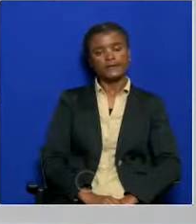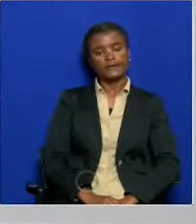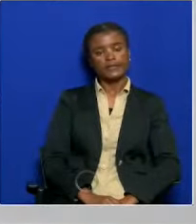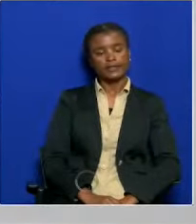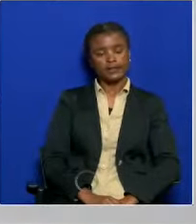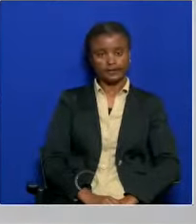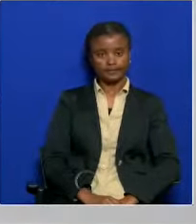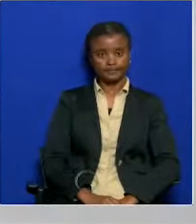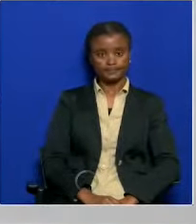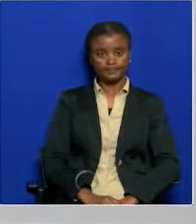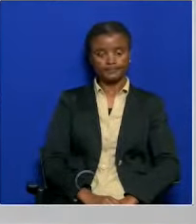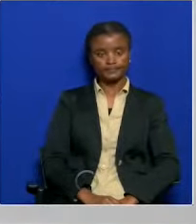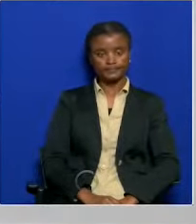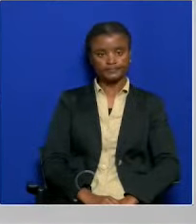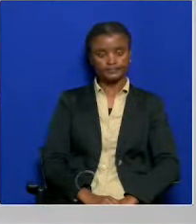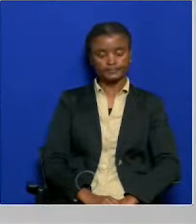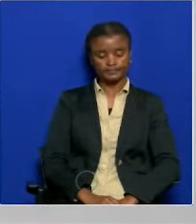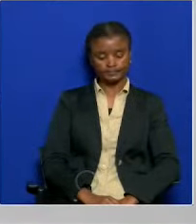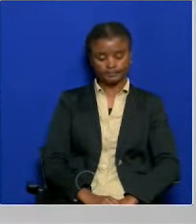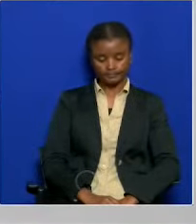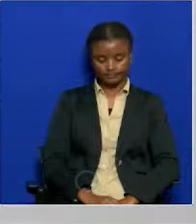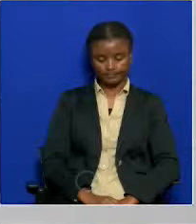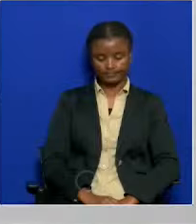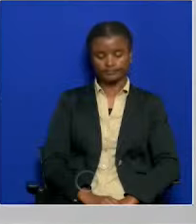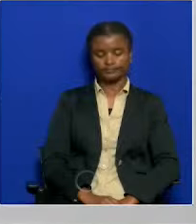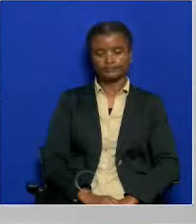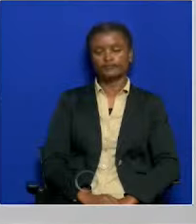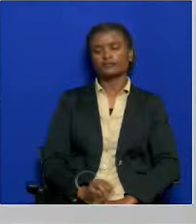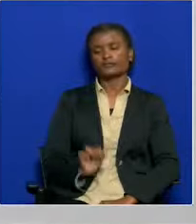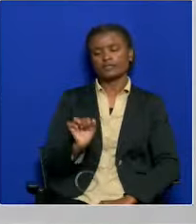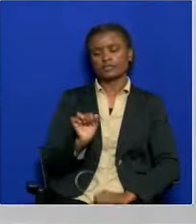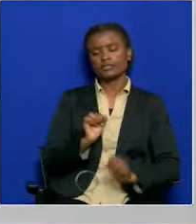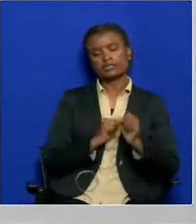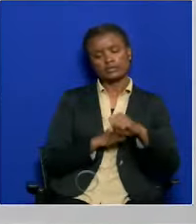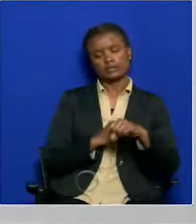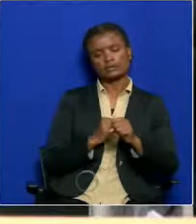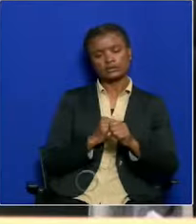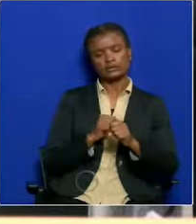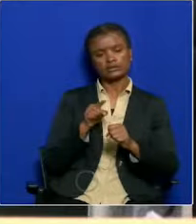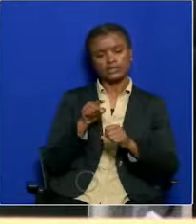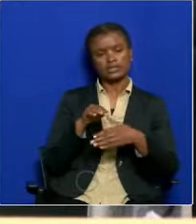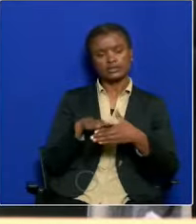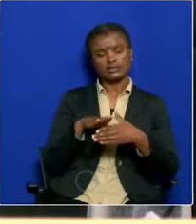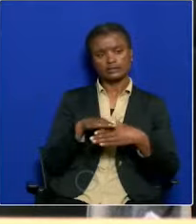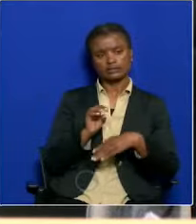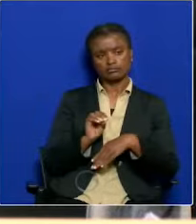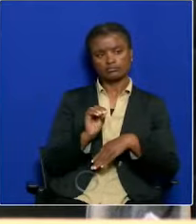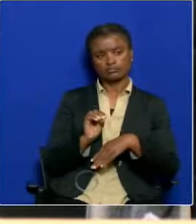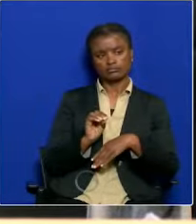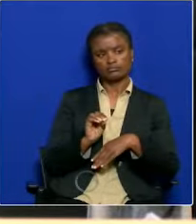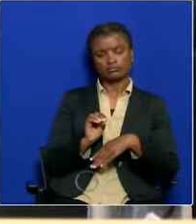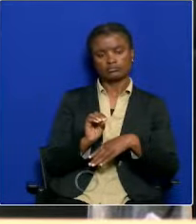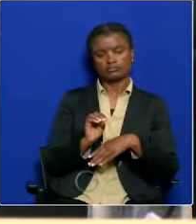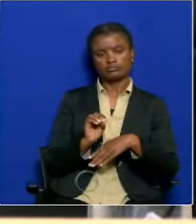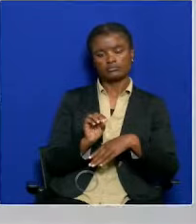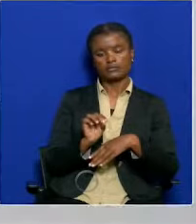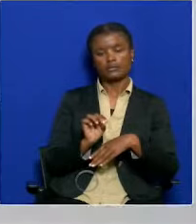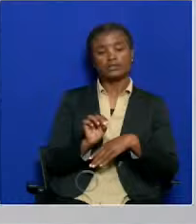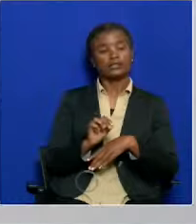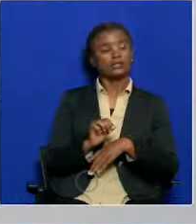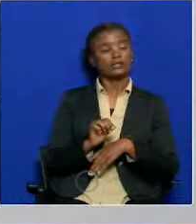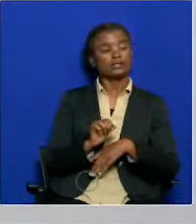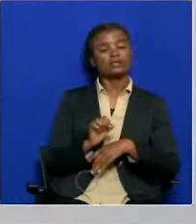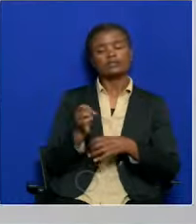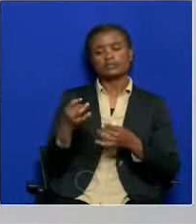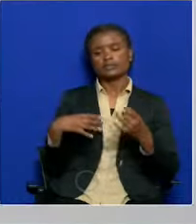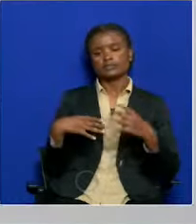Yeah, somewhere there will be a reason. Okay, so So sometimes Those you calls were call a person, you don't